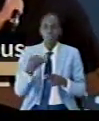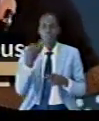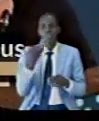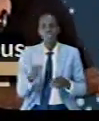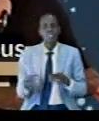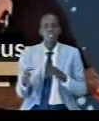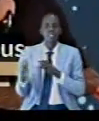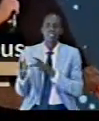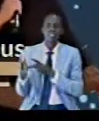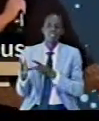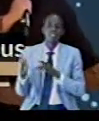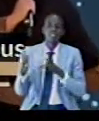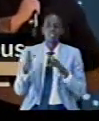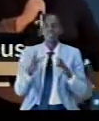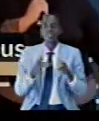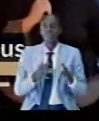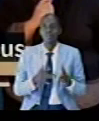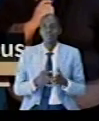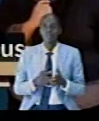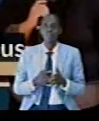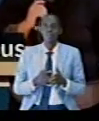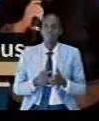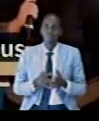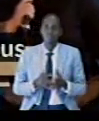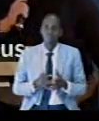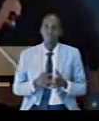Name of Jesus